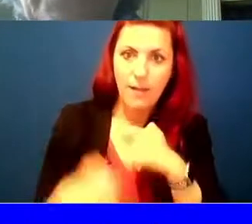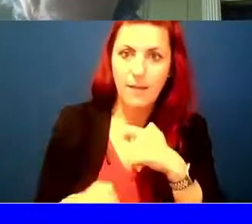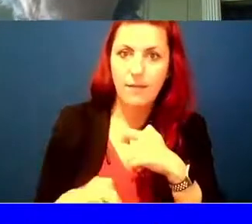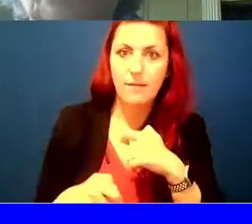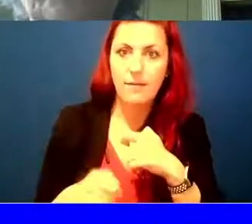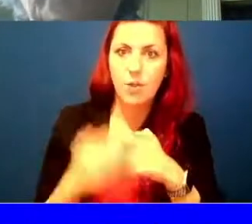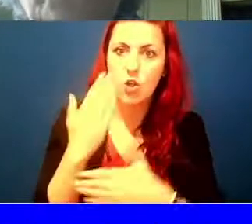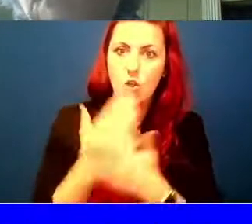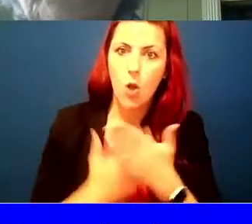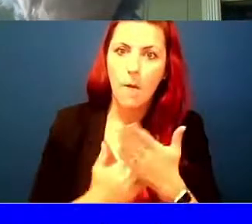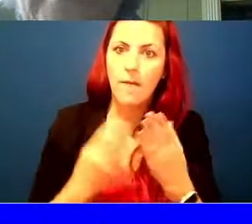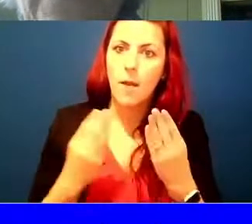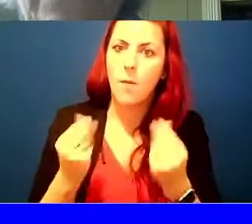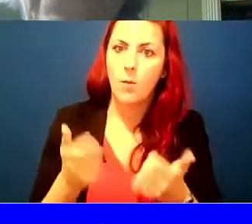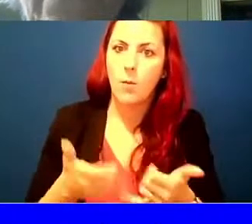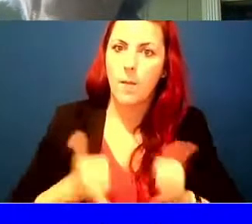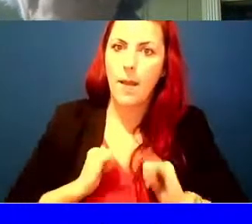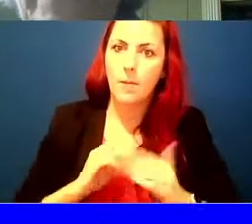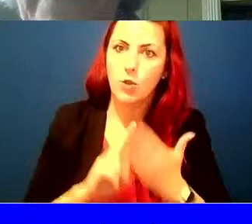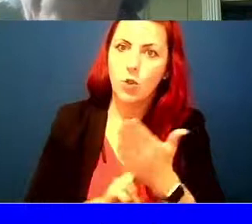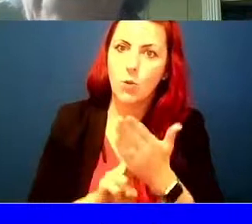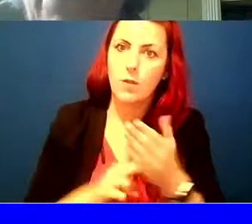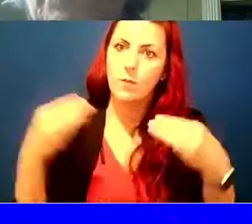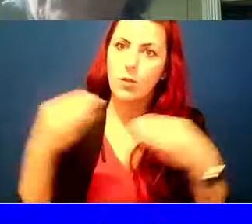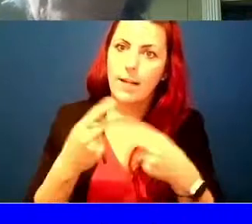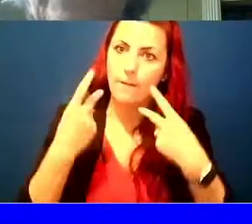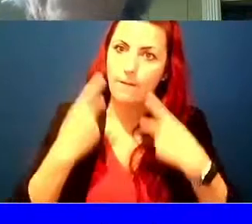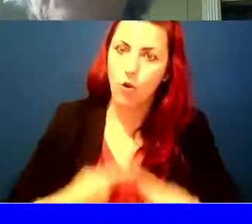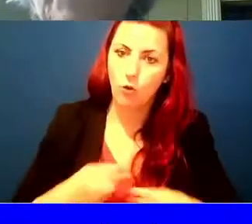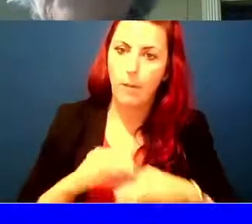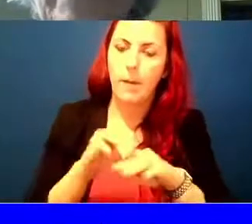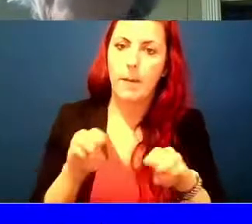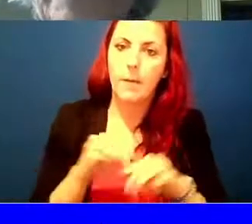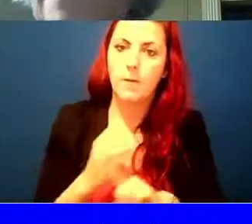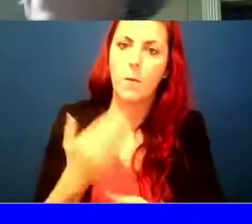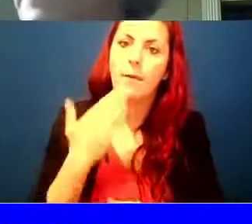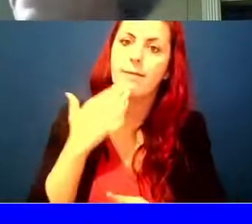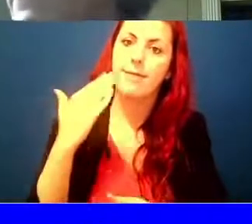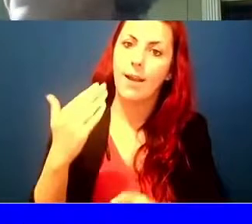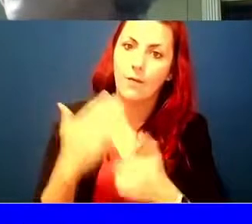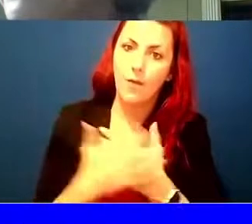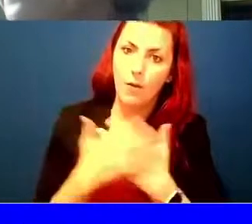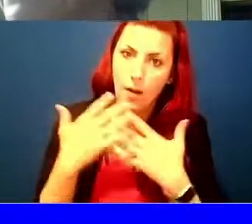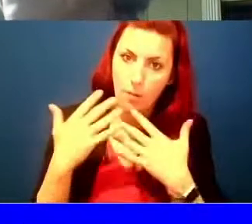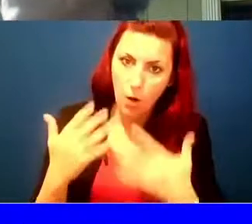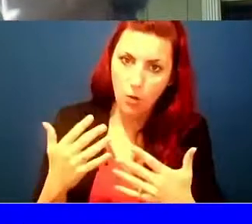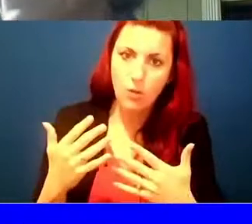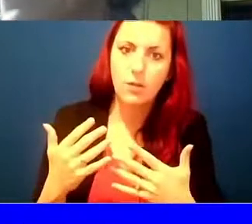that money could be used to protect very vulnerable people. So thank you. Sorry about the slides.